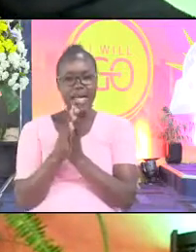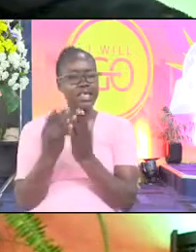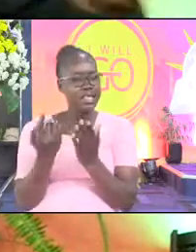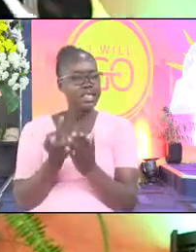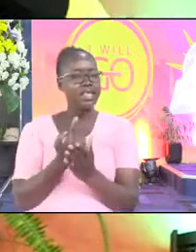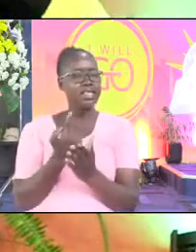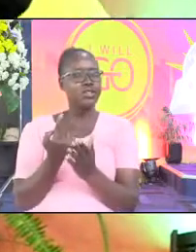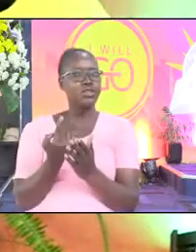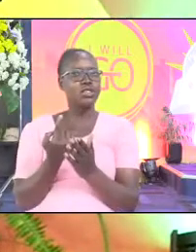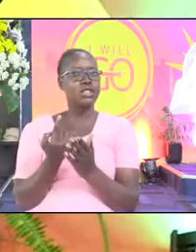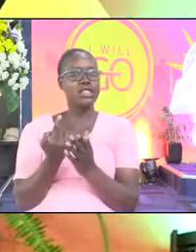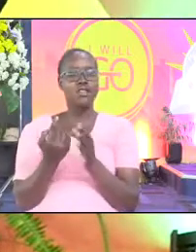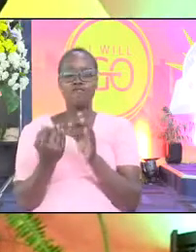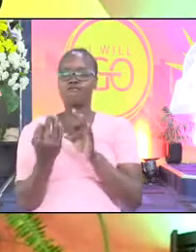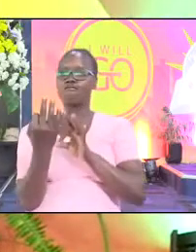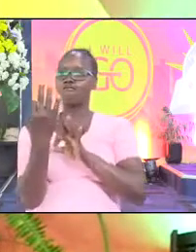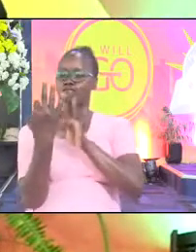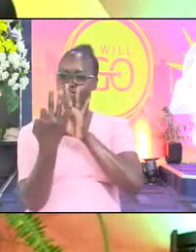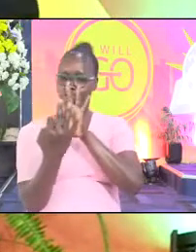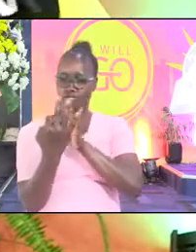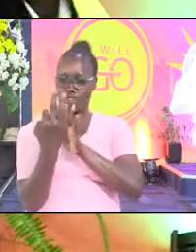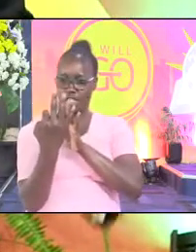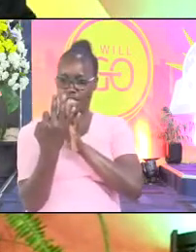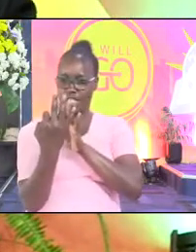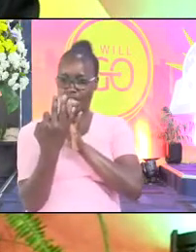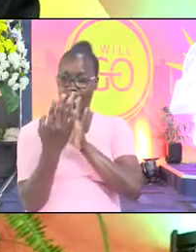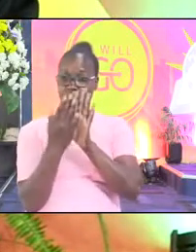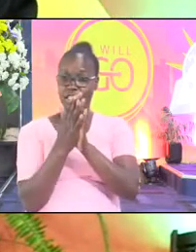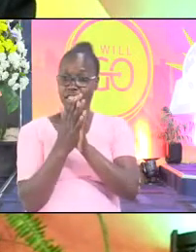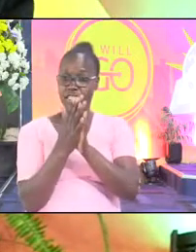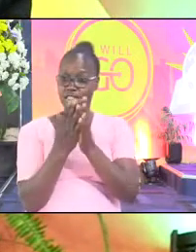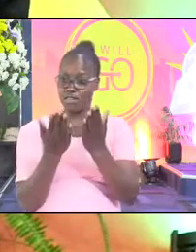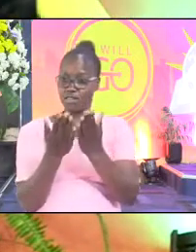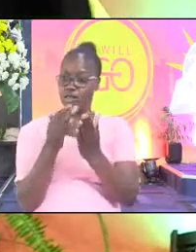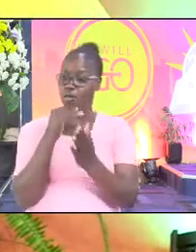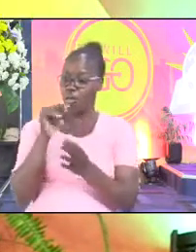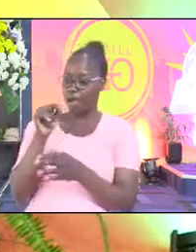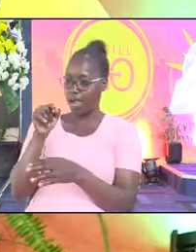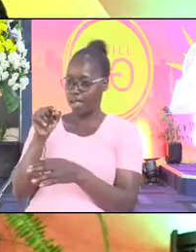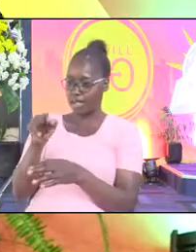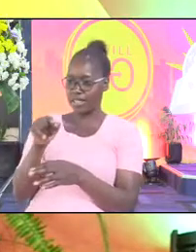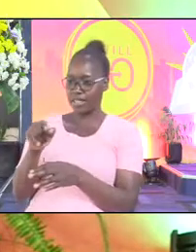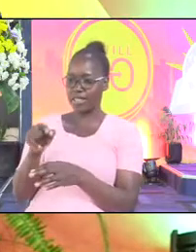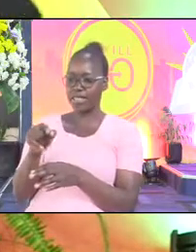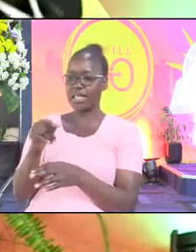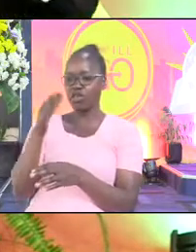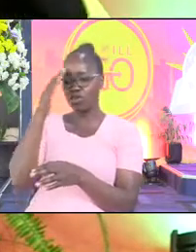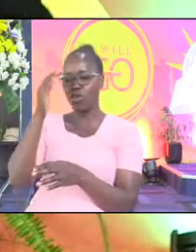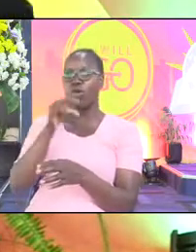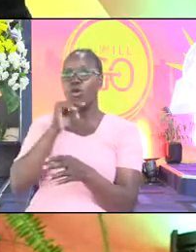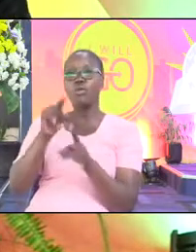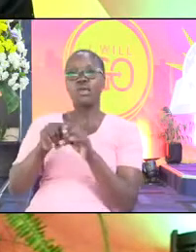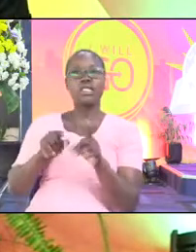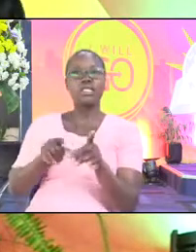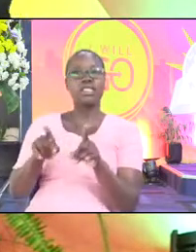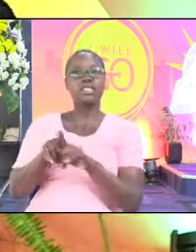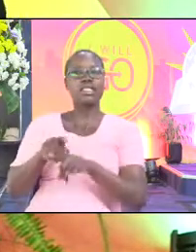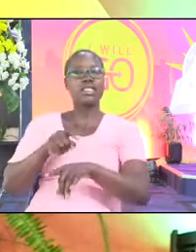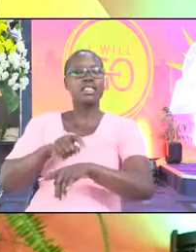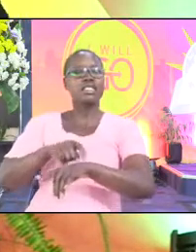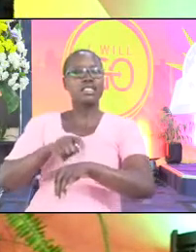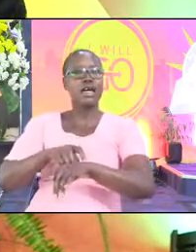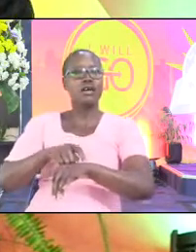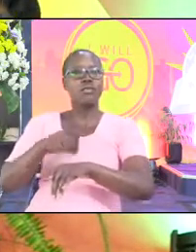Innocence face to face with awful guilt. And you know, my brothers and sisters, when that